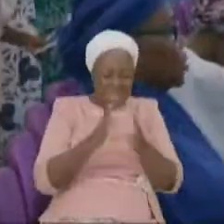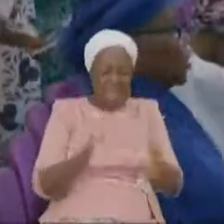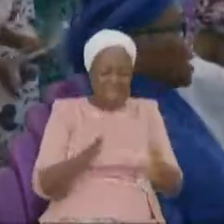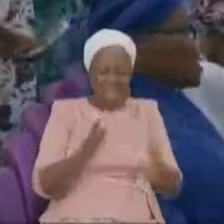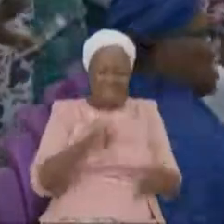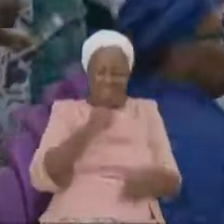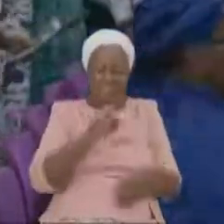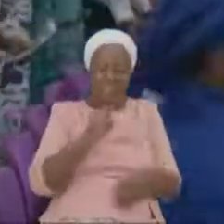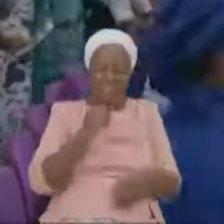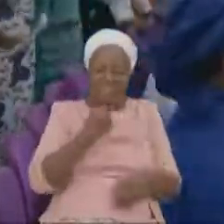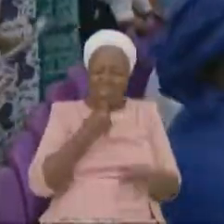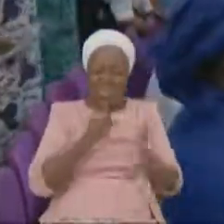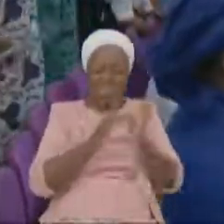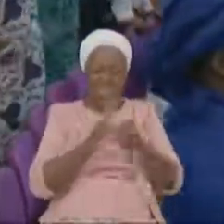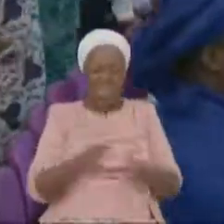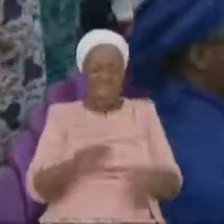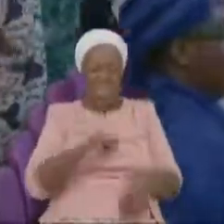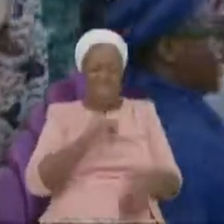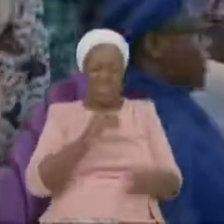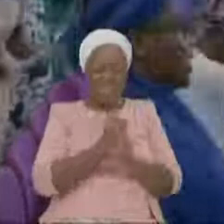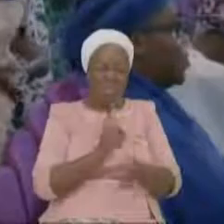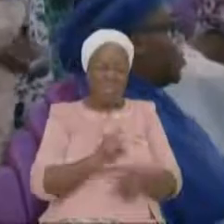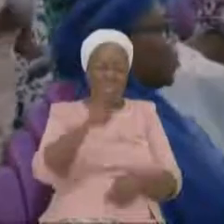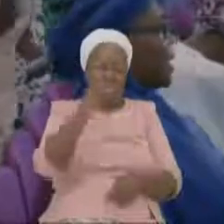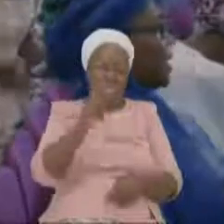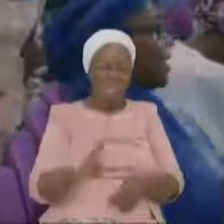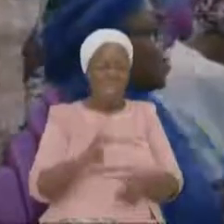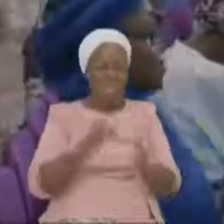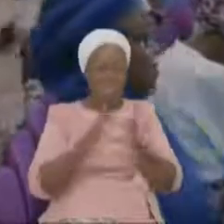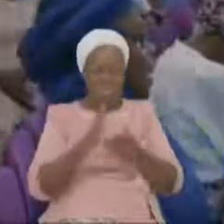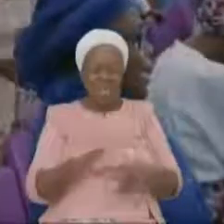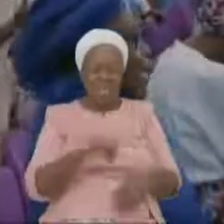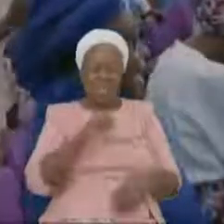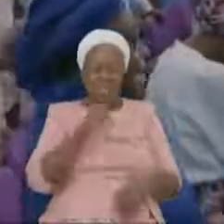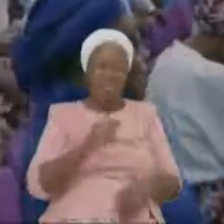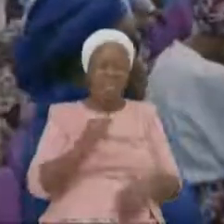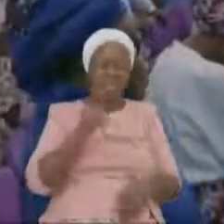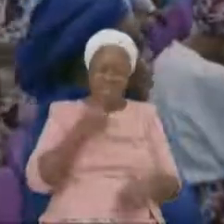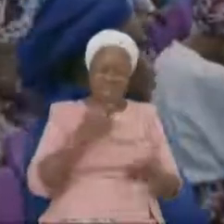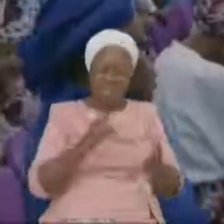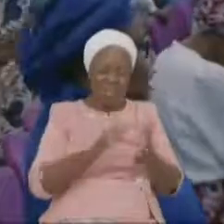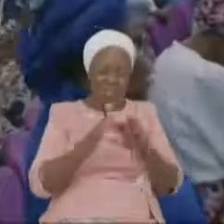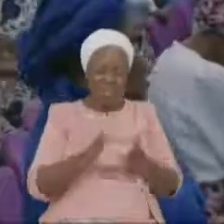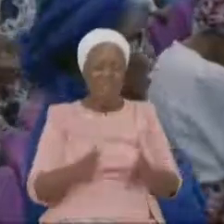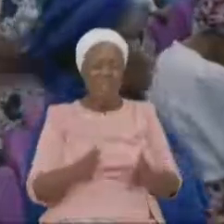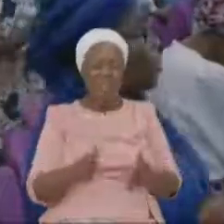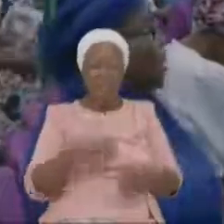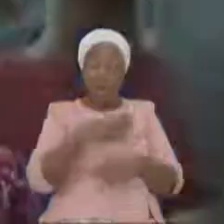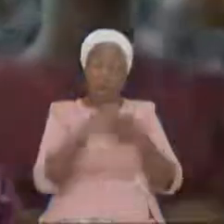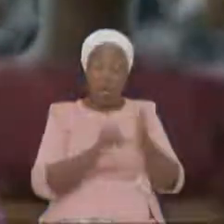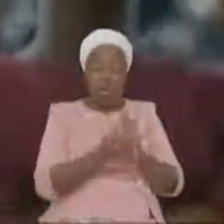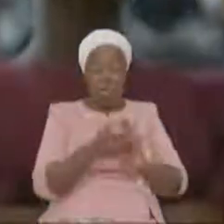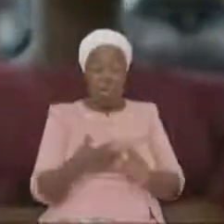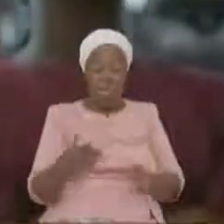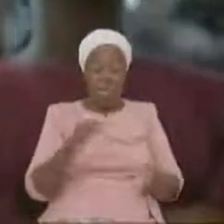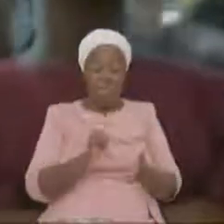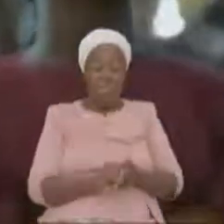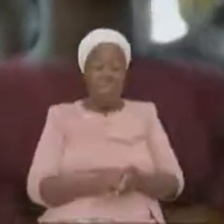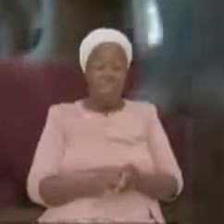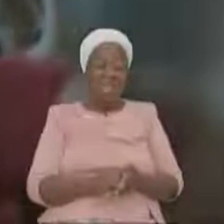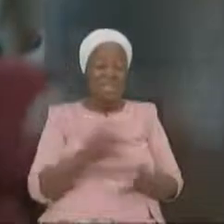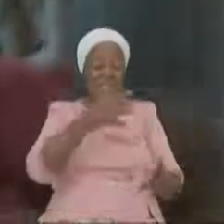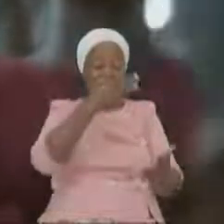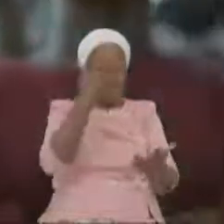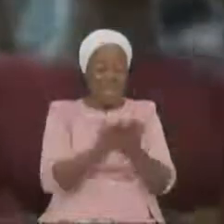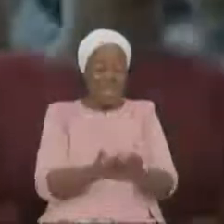an average Christian, make you a superficial Christian, all those things that came to your life,